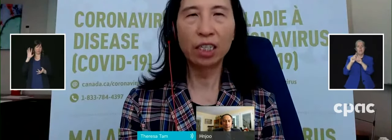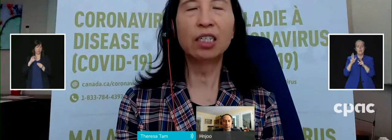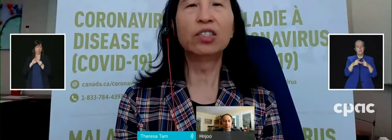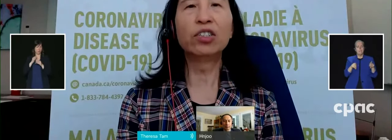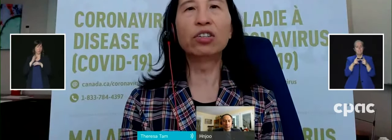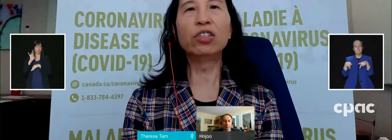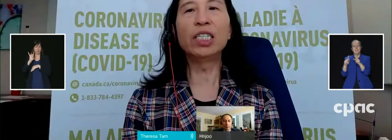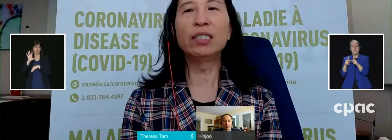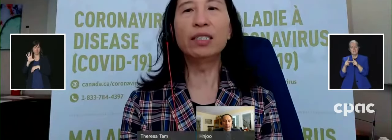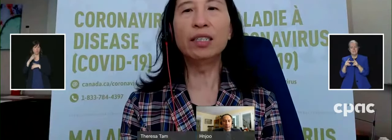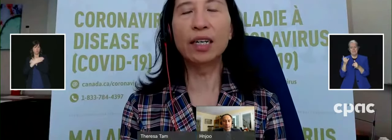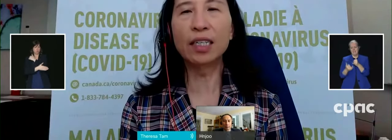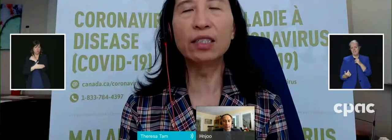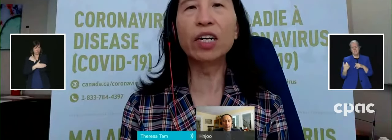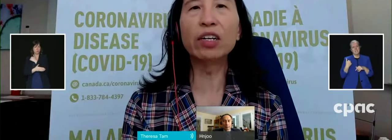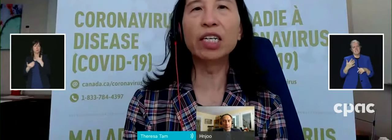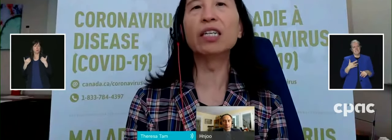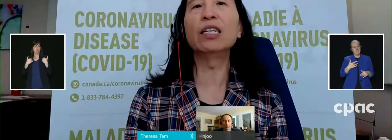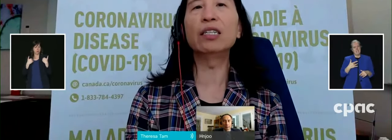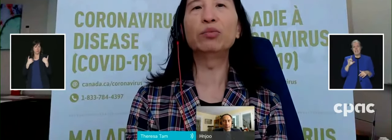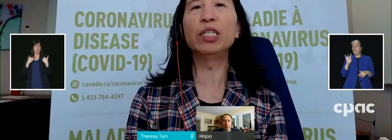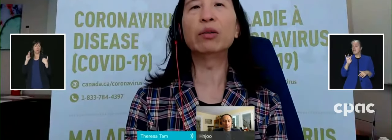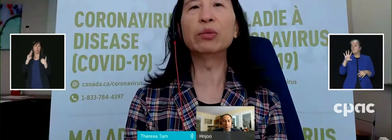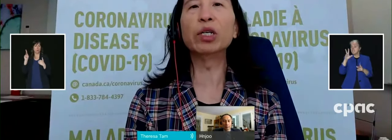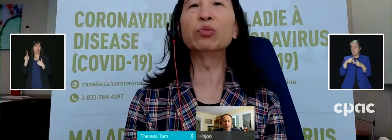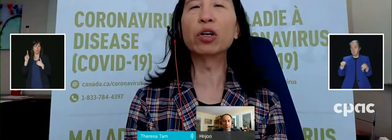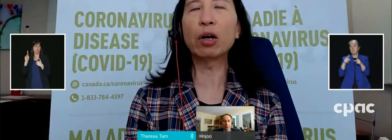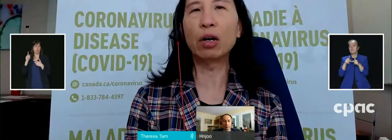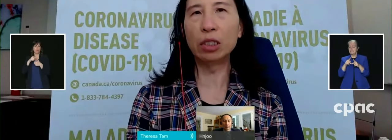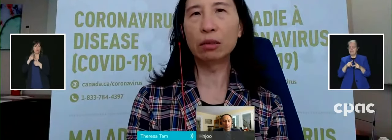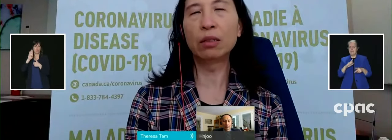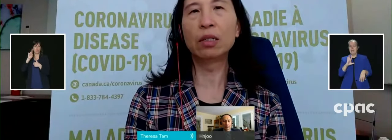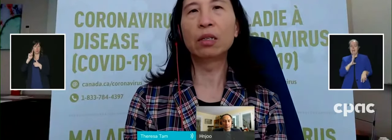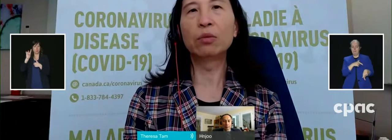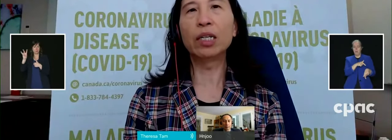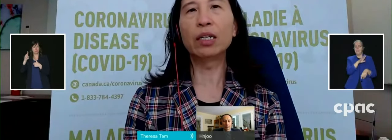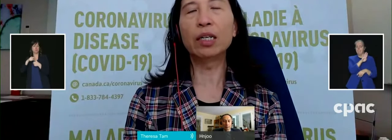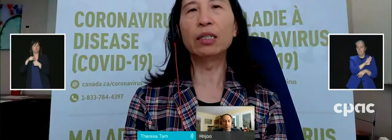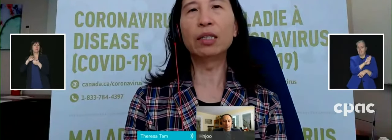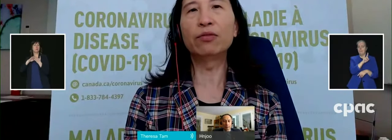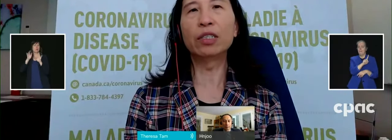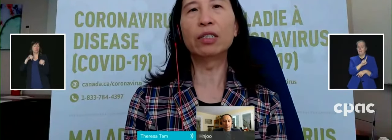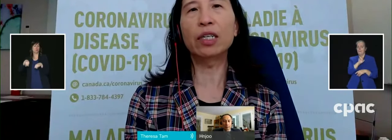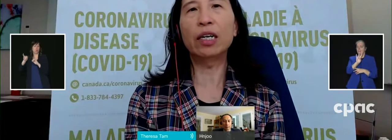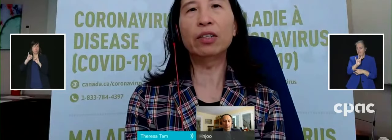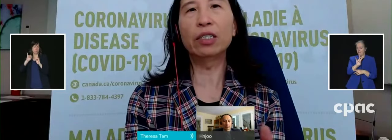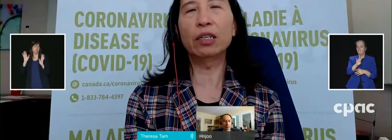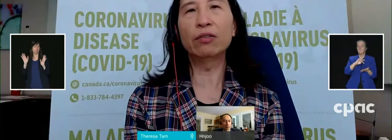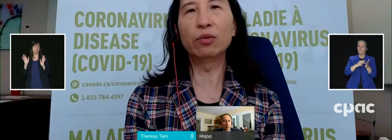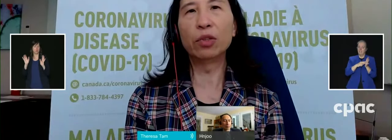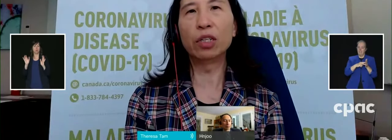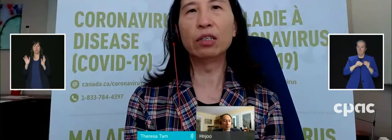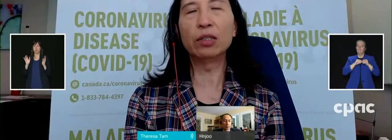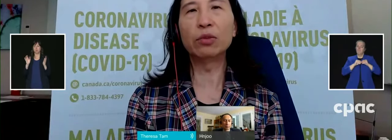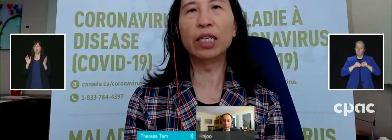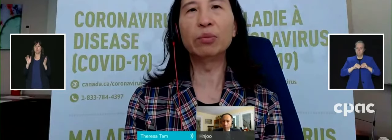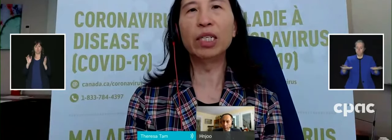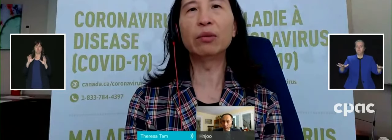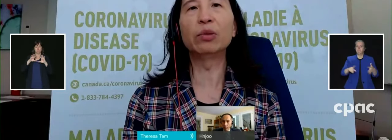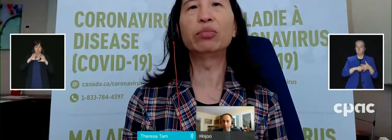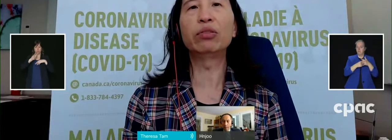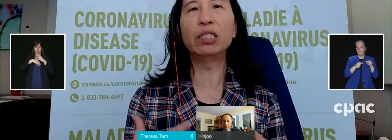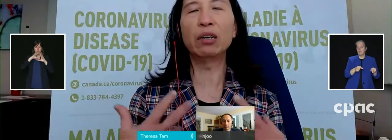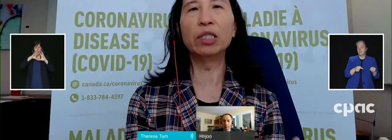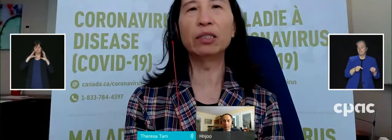85. So you can see that this variant is becoming much more common. Whether in different areas of the world it would